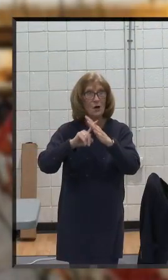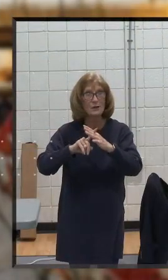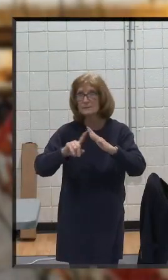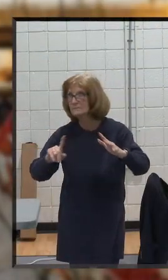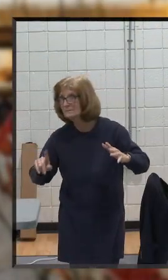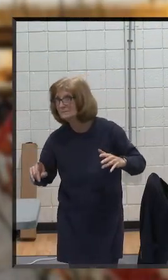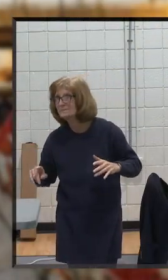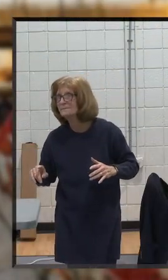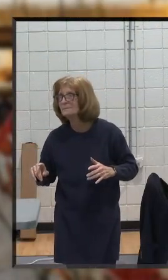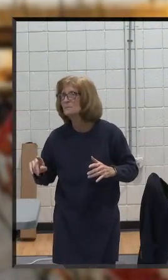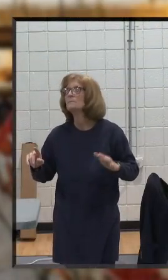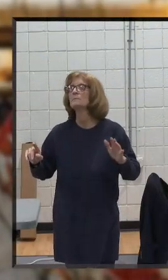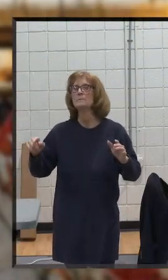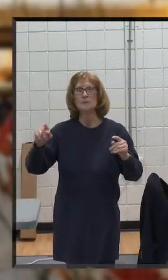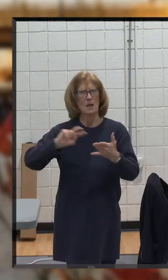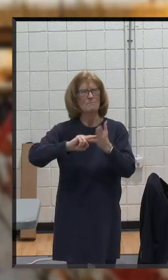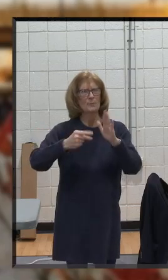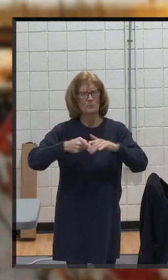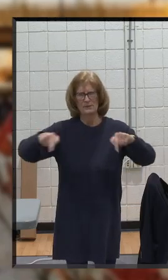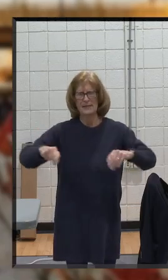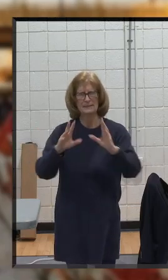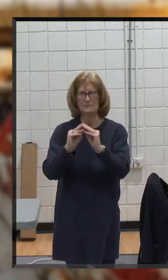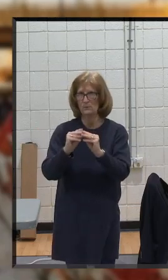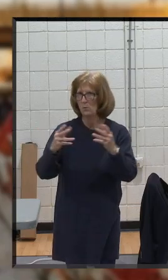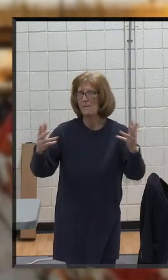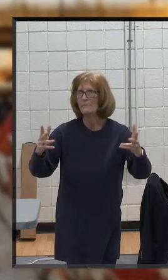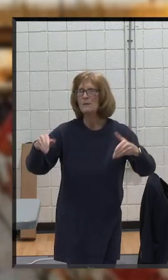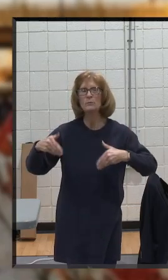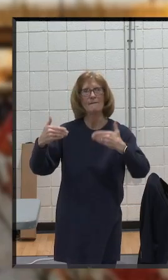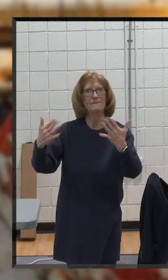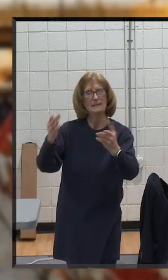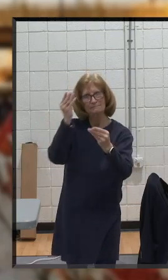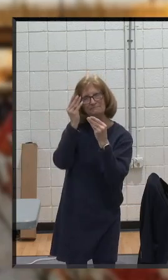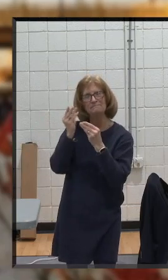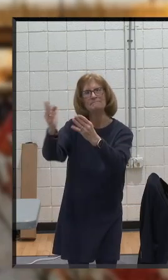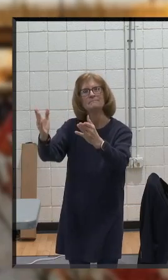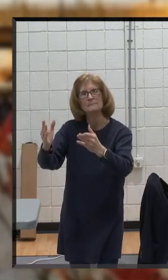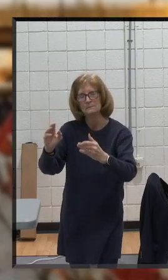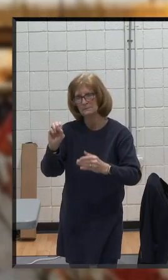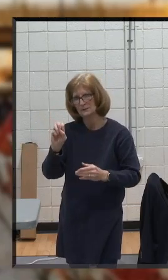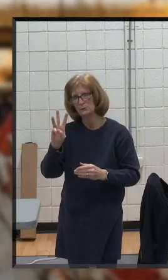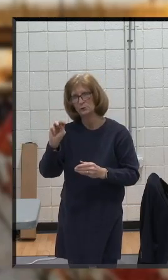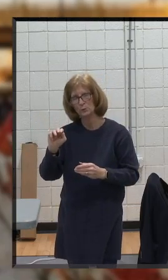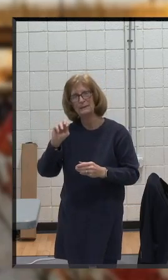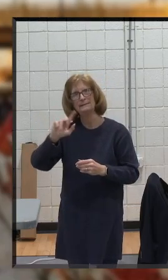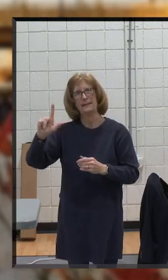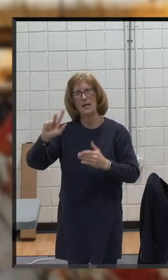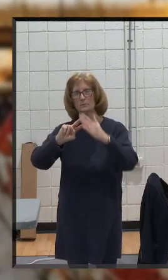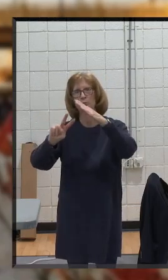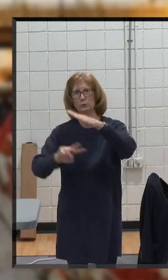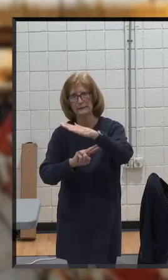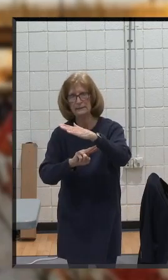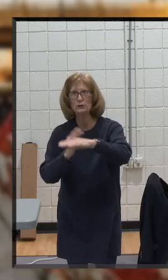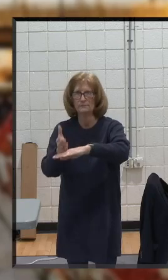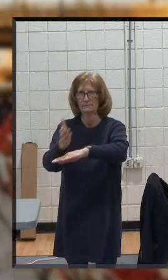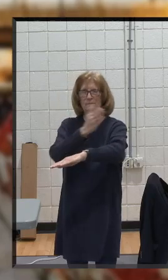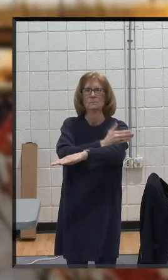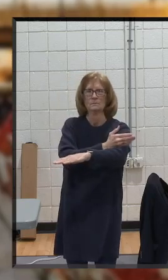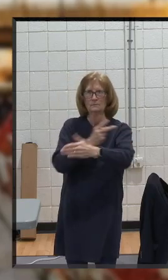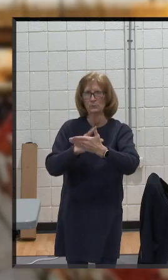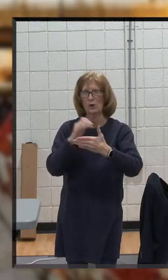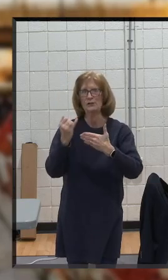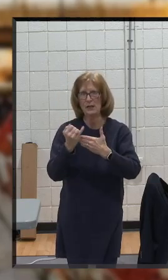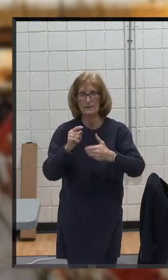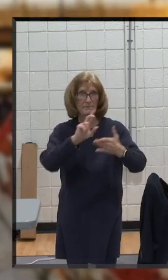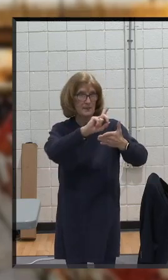So real quick for folks, the purpose of the meeting tonight is to provide an update on the Swindell Bridge rehabilitation project, design and